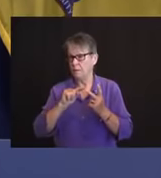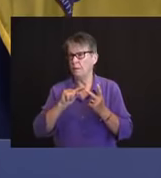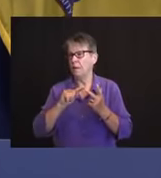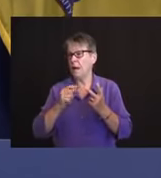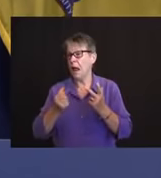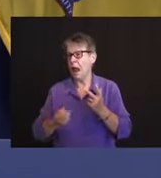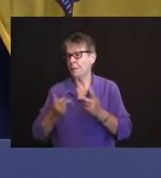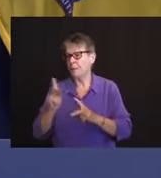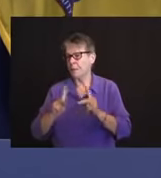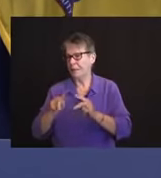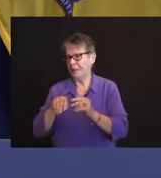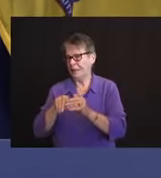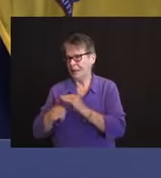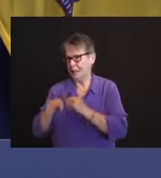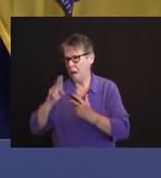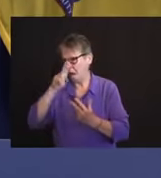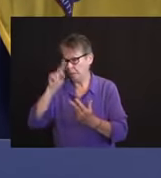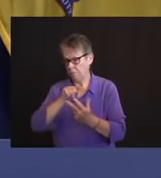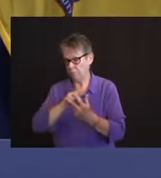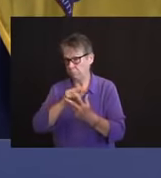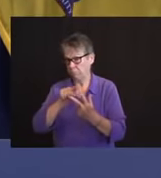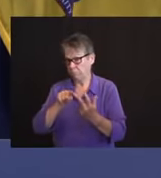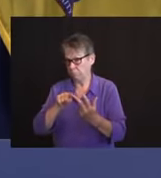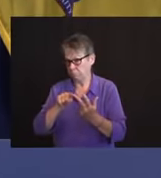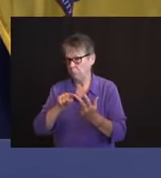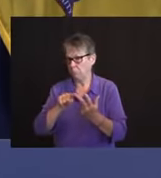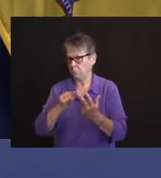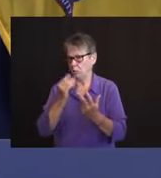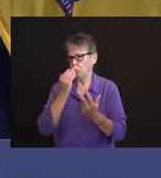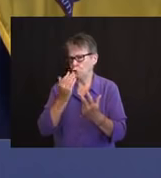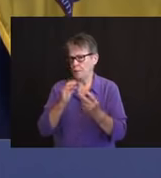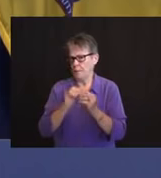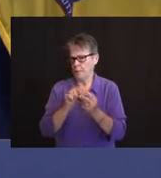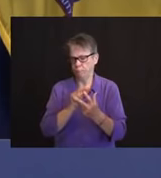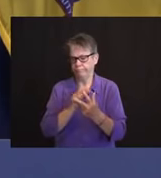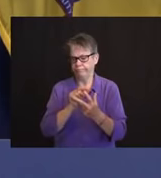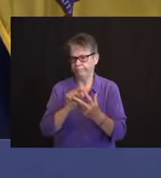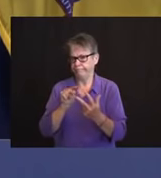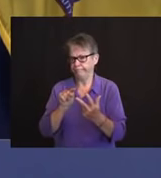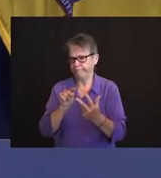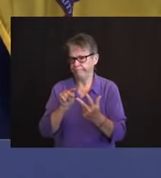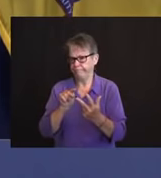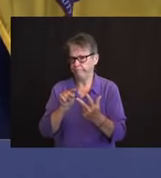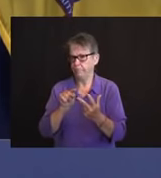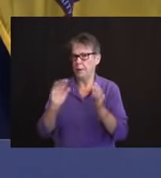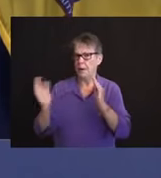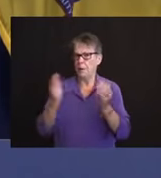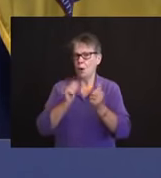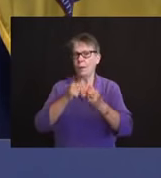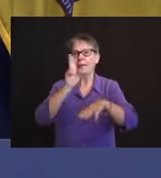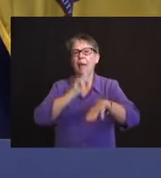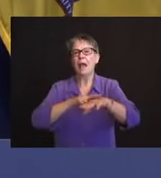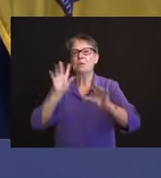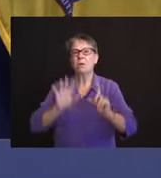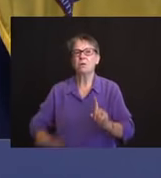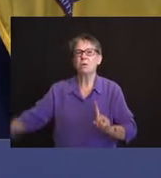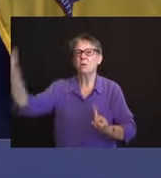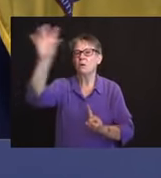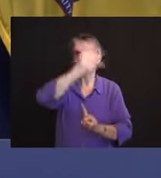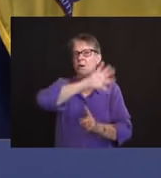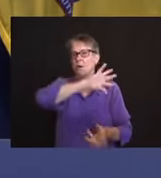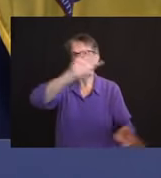be in a really good shape. When I say really good shape, on a national, if not global, basis. And that